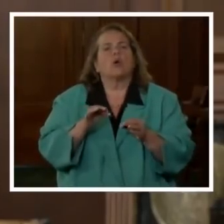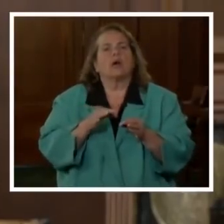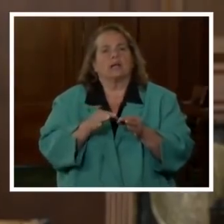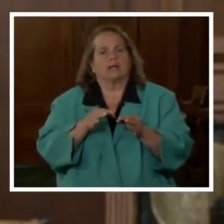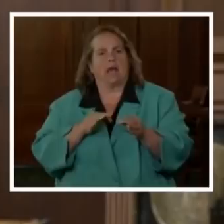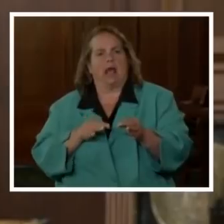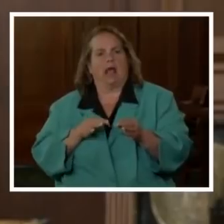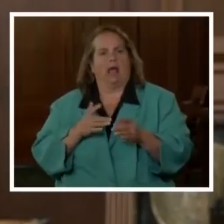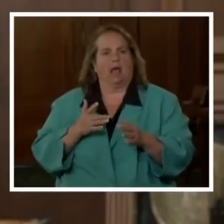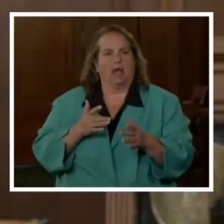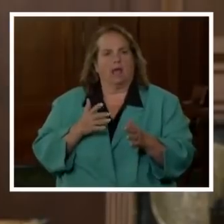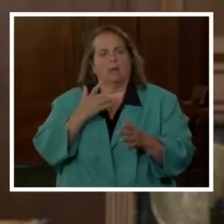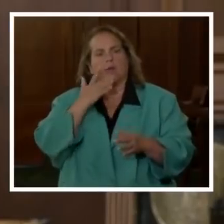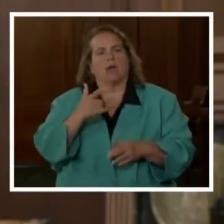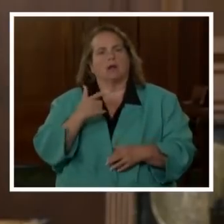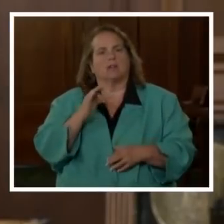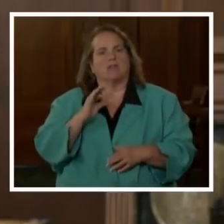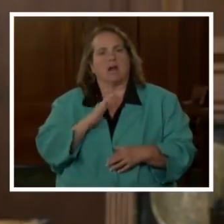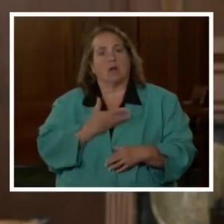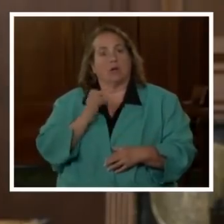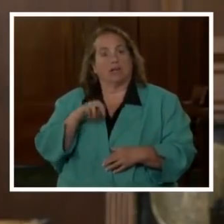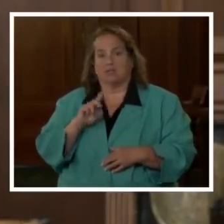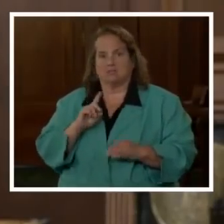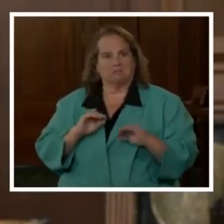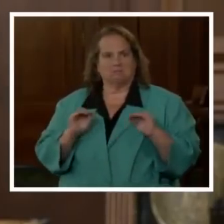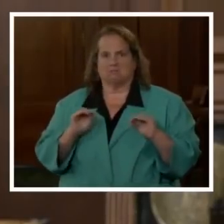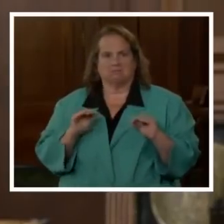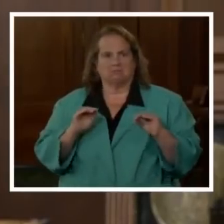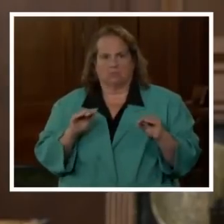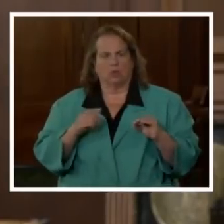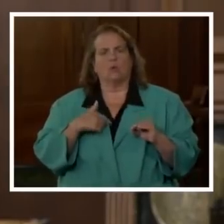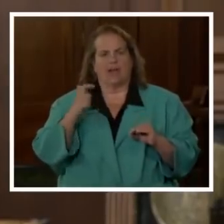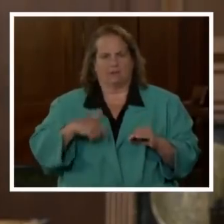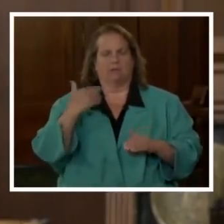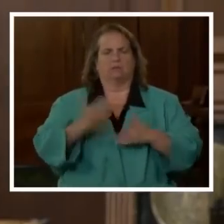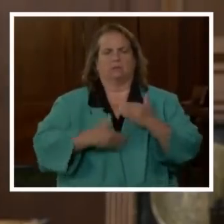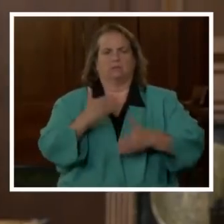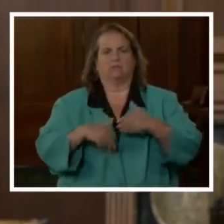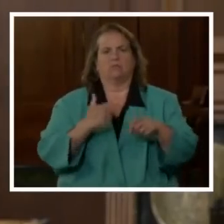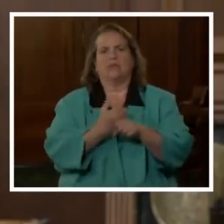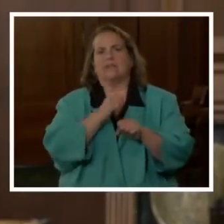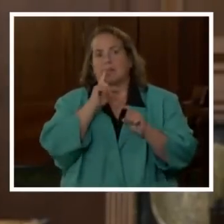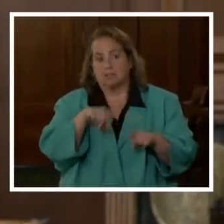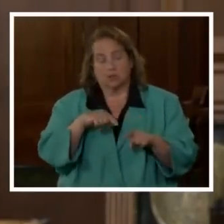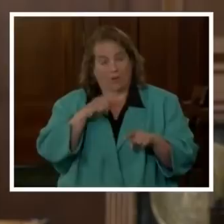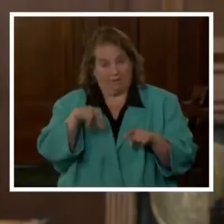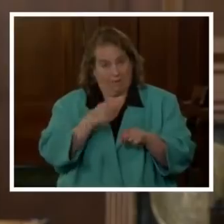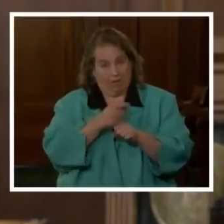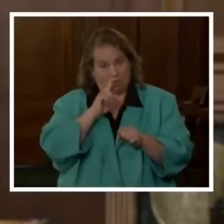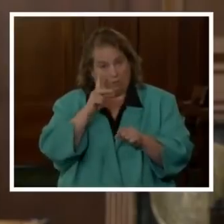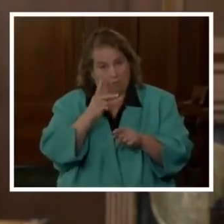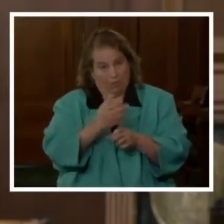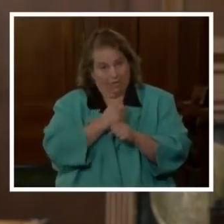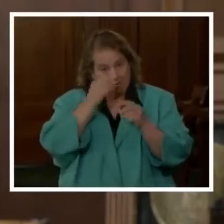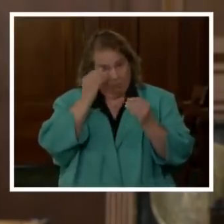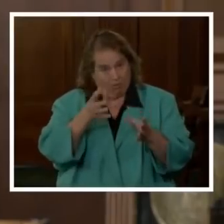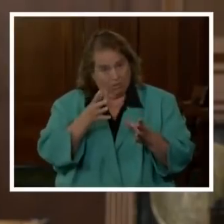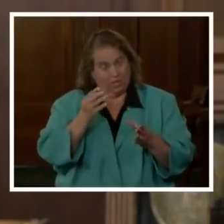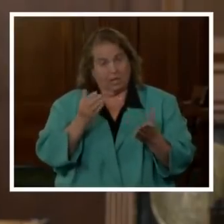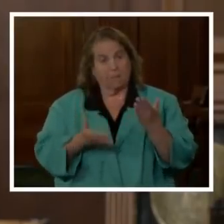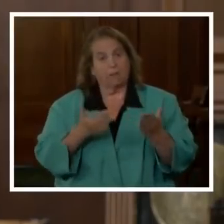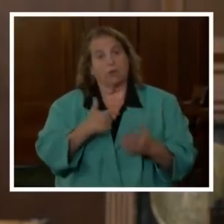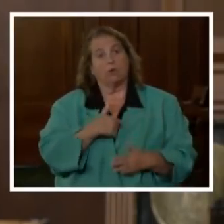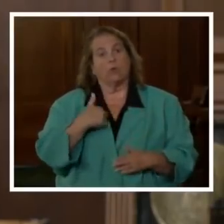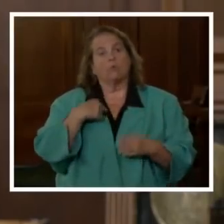because of our end. We've got to make sure that people get information, and that may mean that we